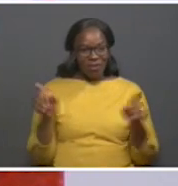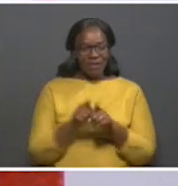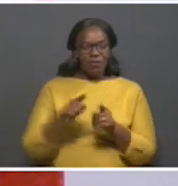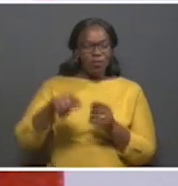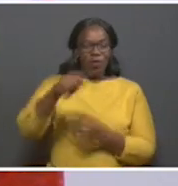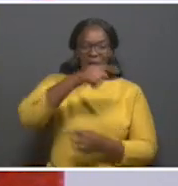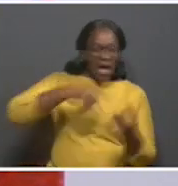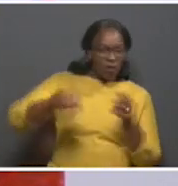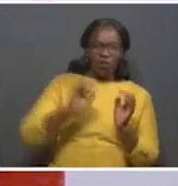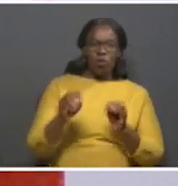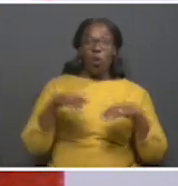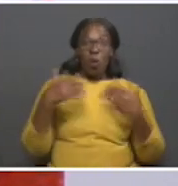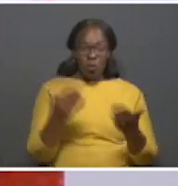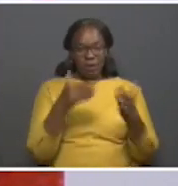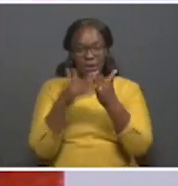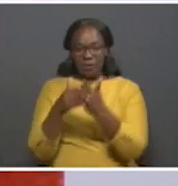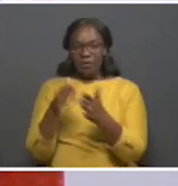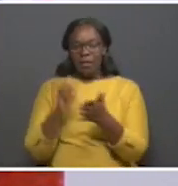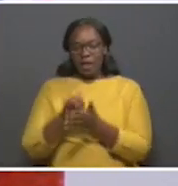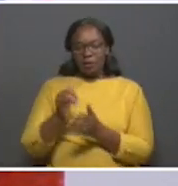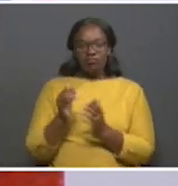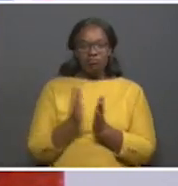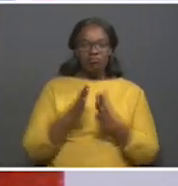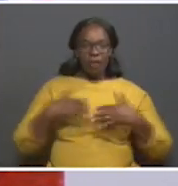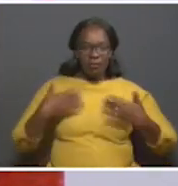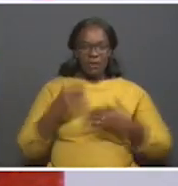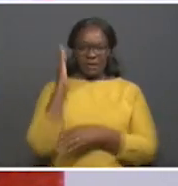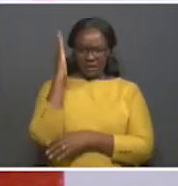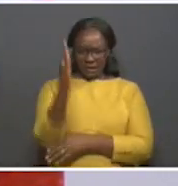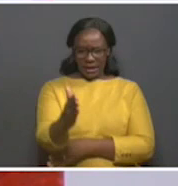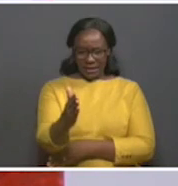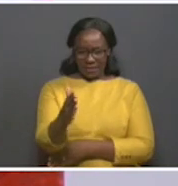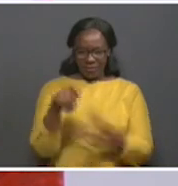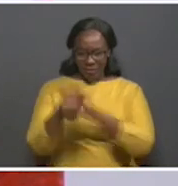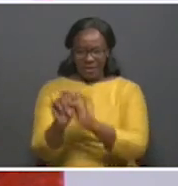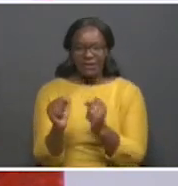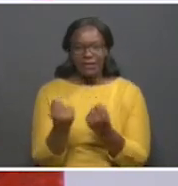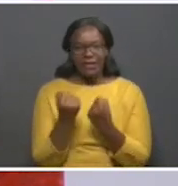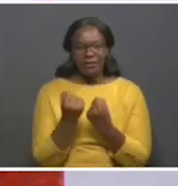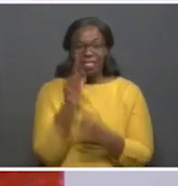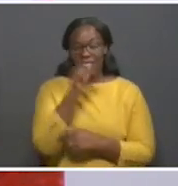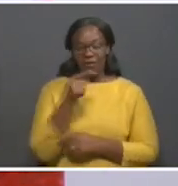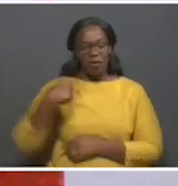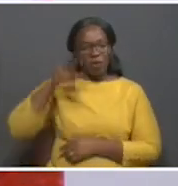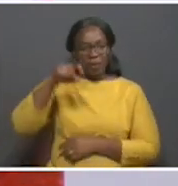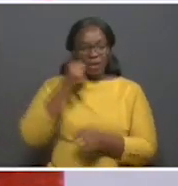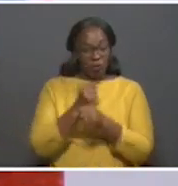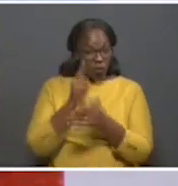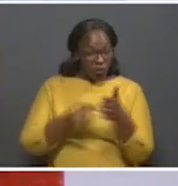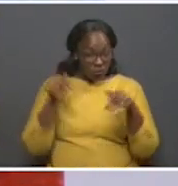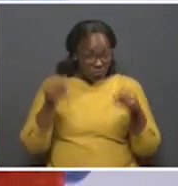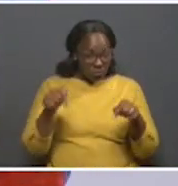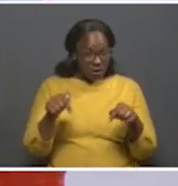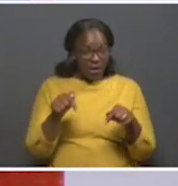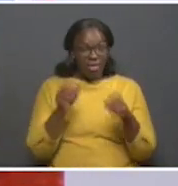roundabouts or junctions. They will appreciate a straight path to their safety. And therefore, what we need to do today is for